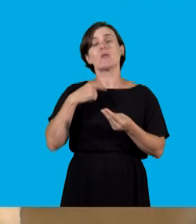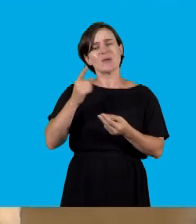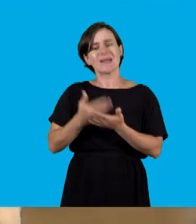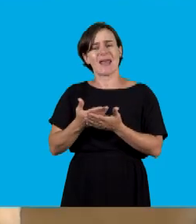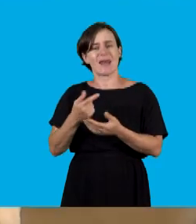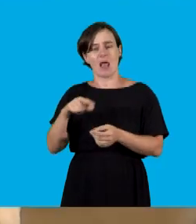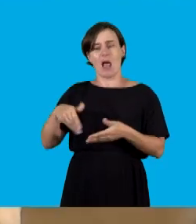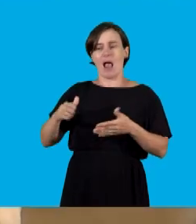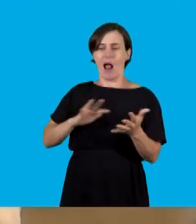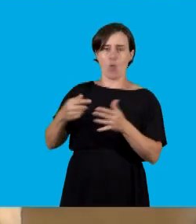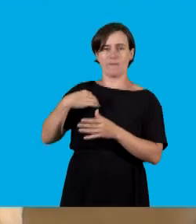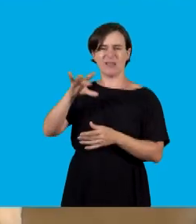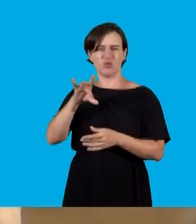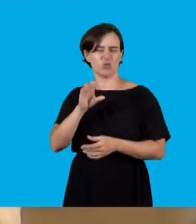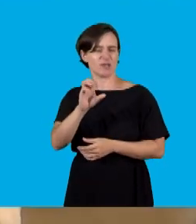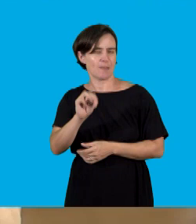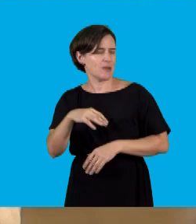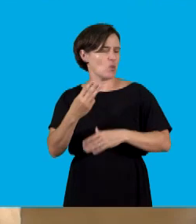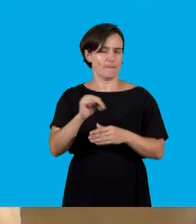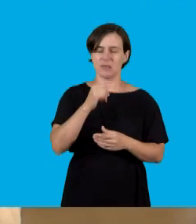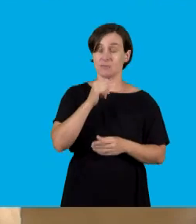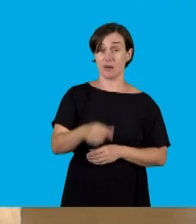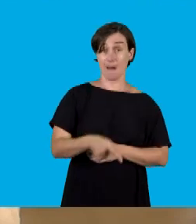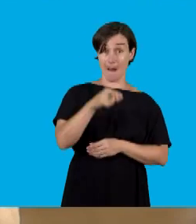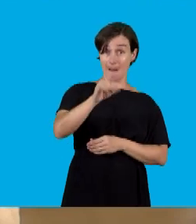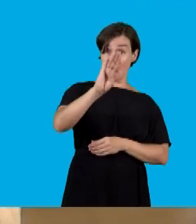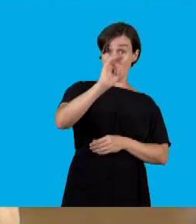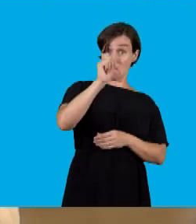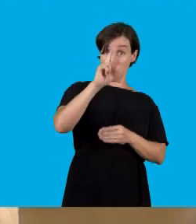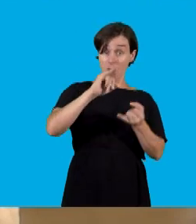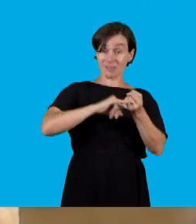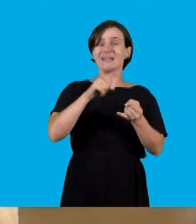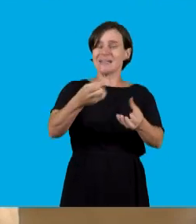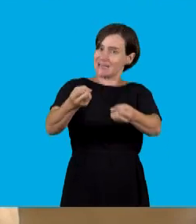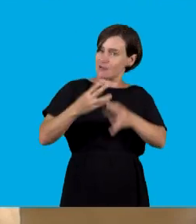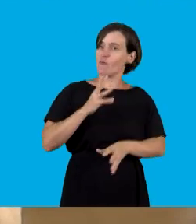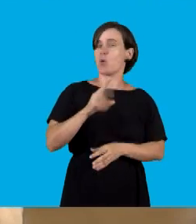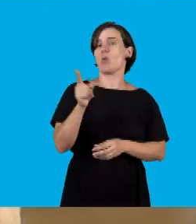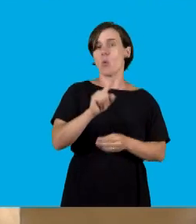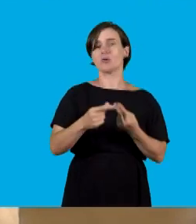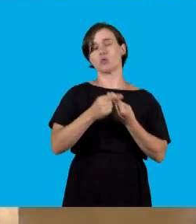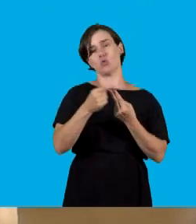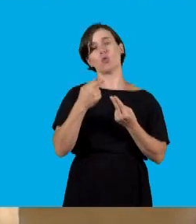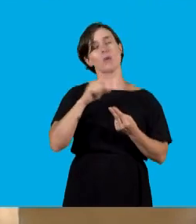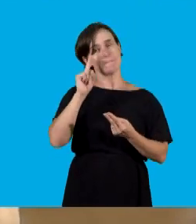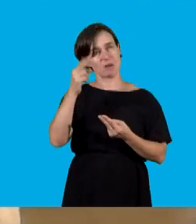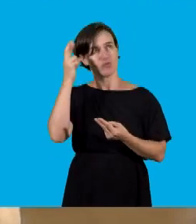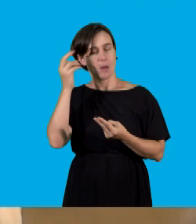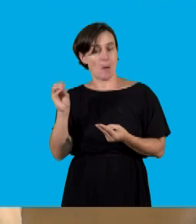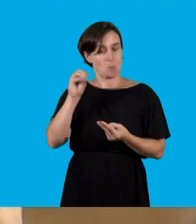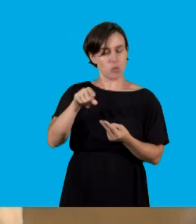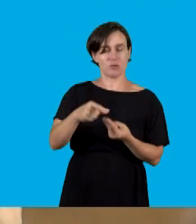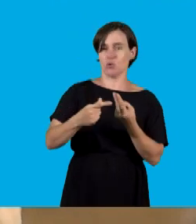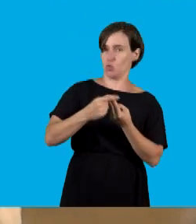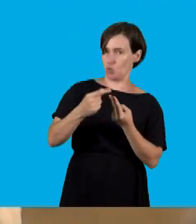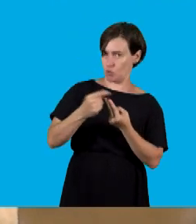whichever unit that you want at the end. But a bar scale, it gives us the direction of the units that we're going to end up working with.